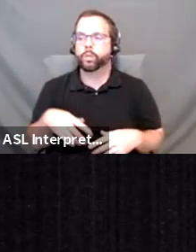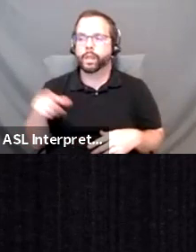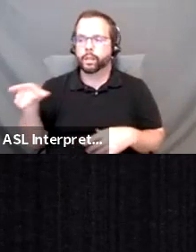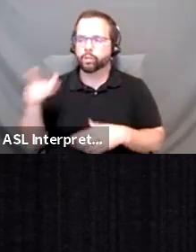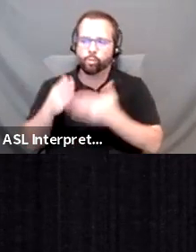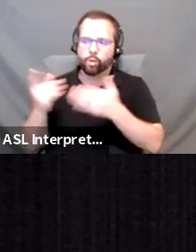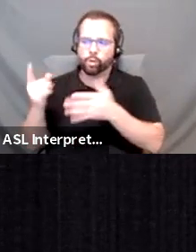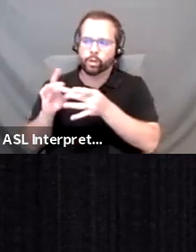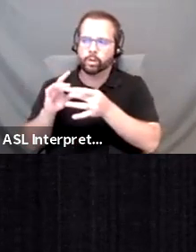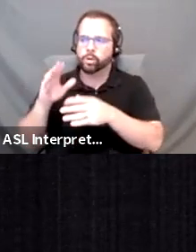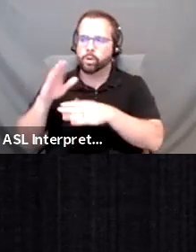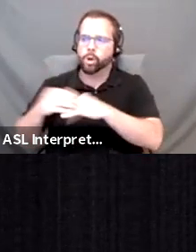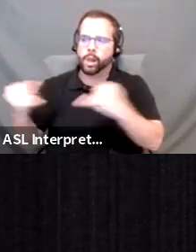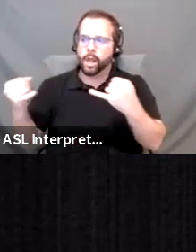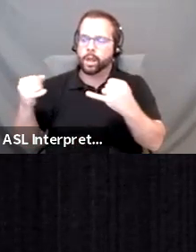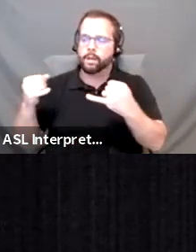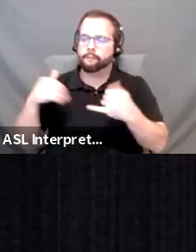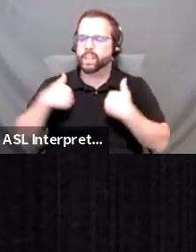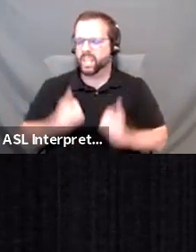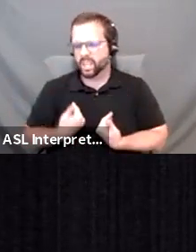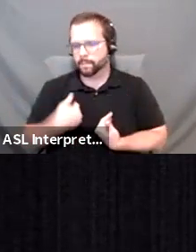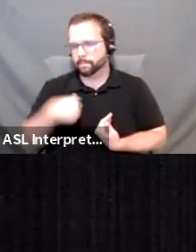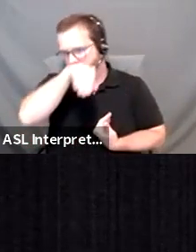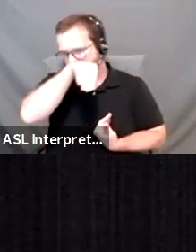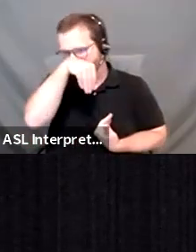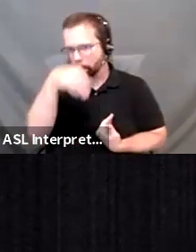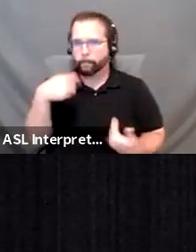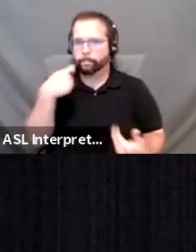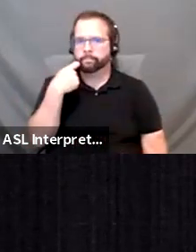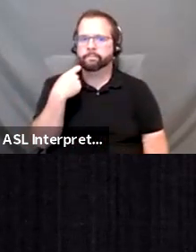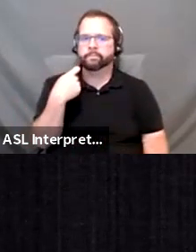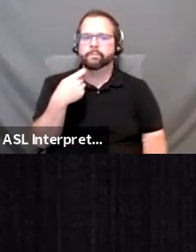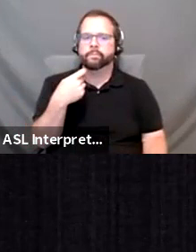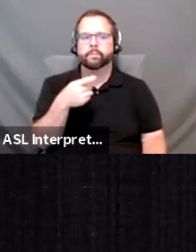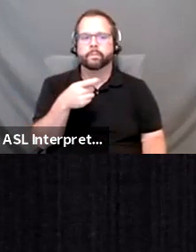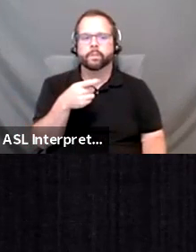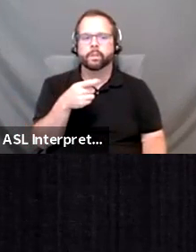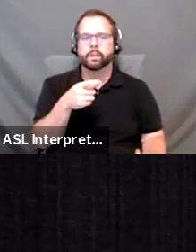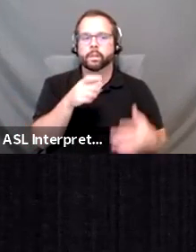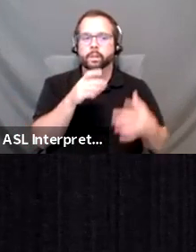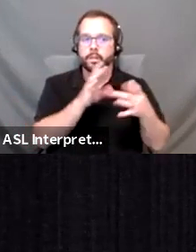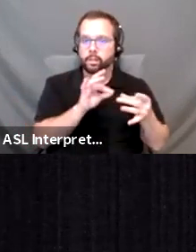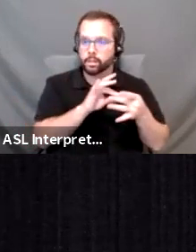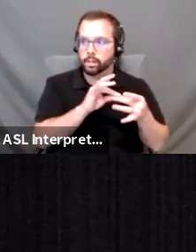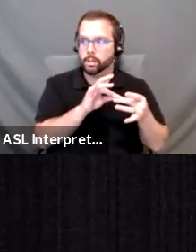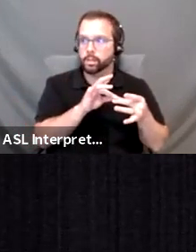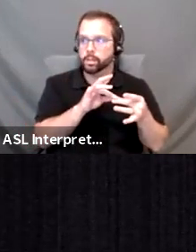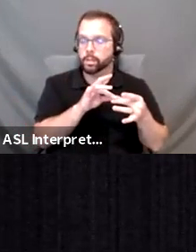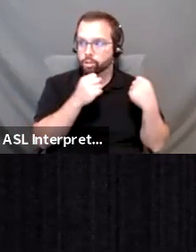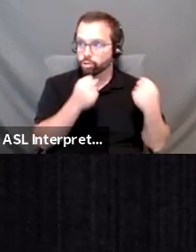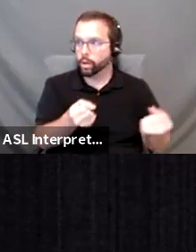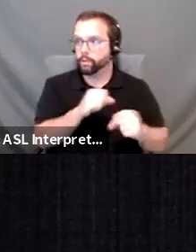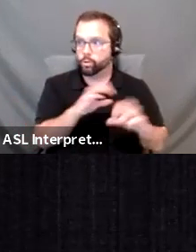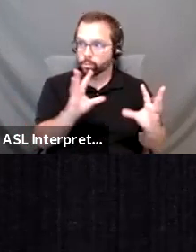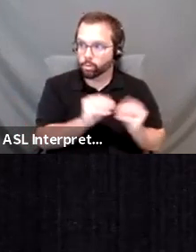that productivity that Julia was talking about and how we're not traveling anymore. That does mean that we have 30